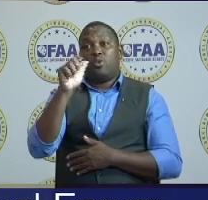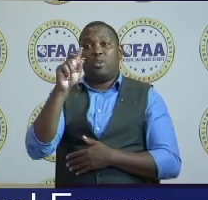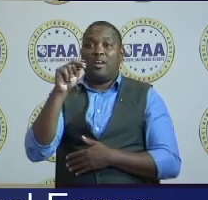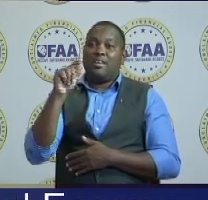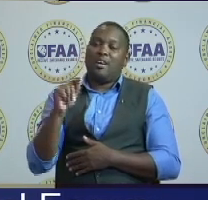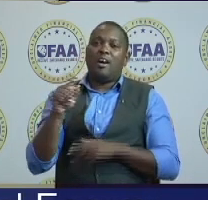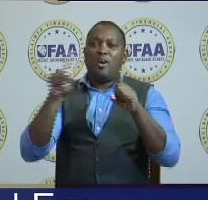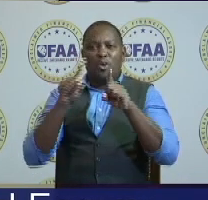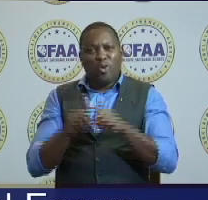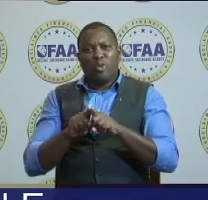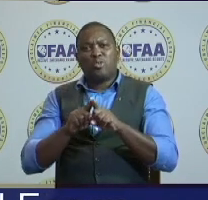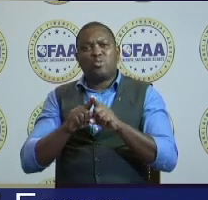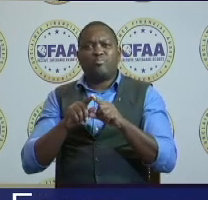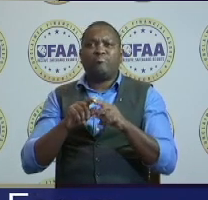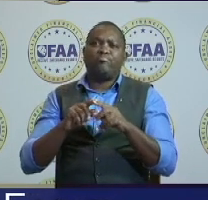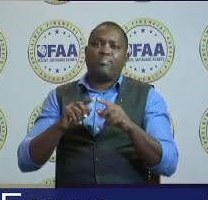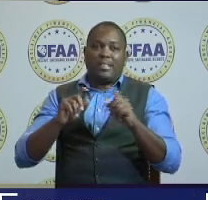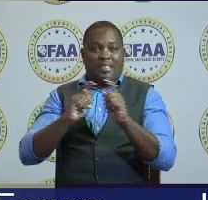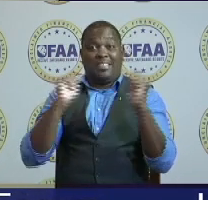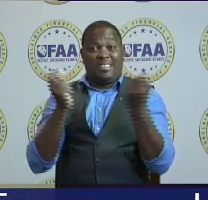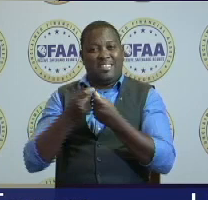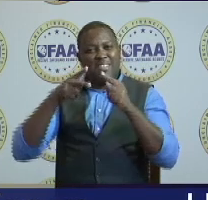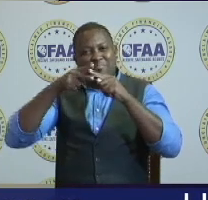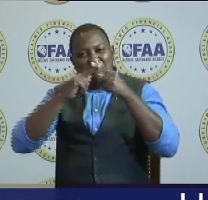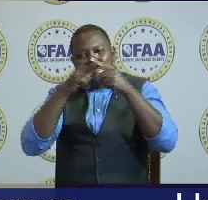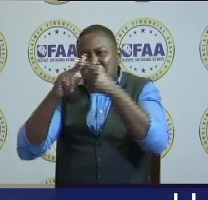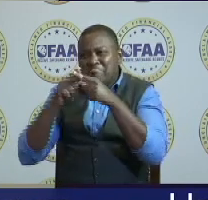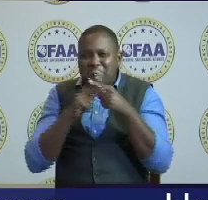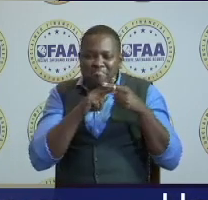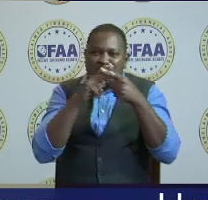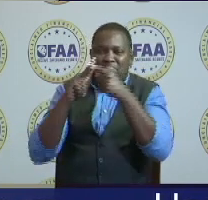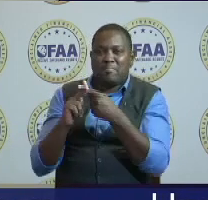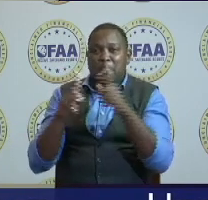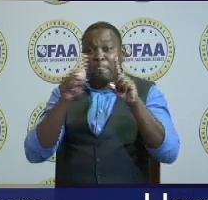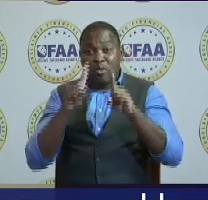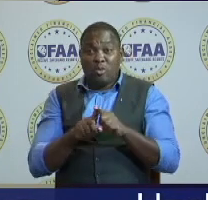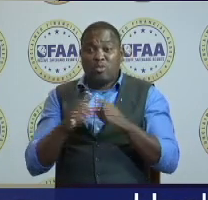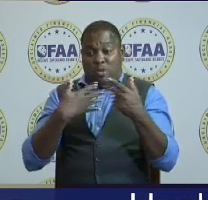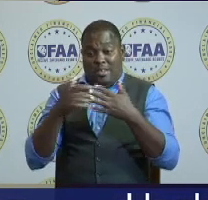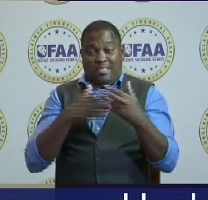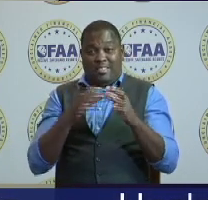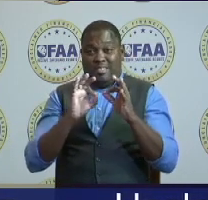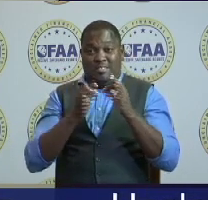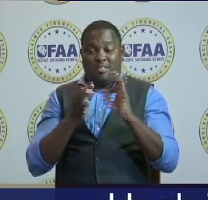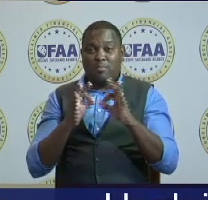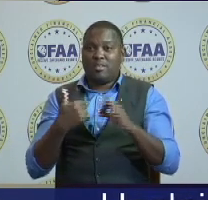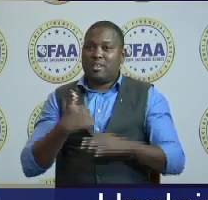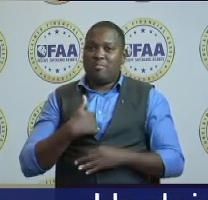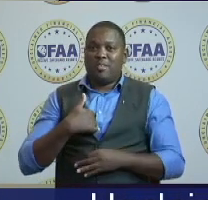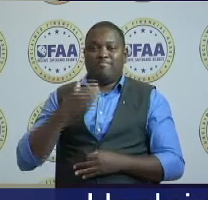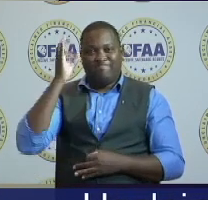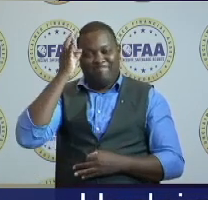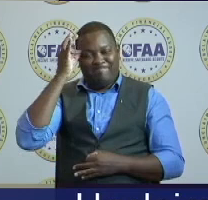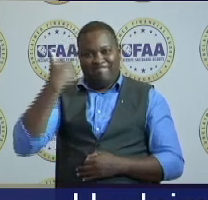crew, fantastic work, everybody. And also to acknowledge our very able sign language interpreters, that is Victor